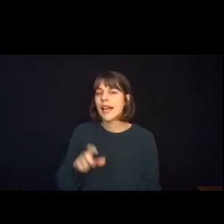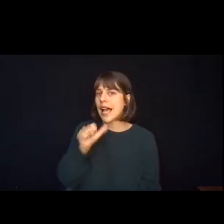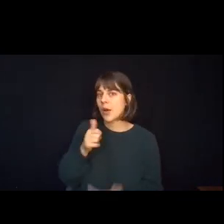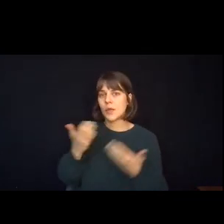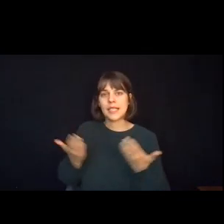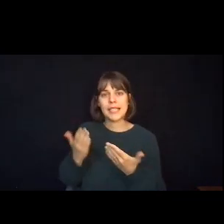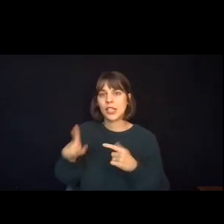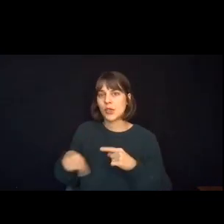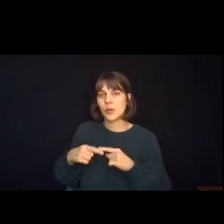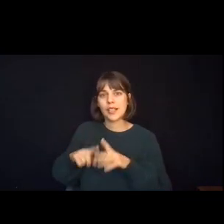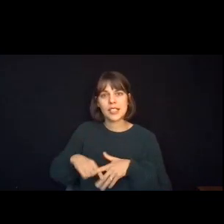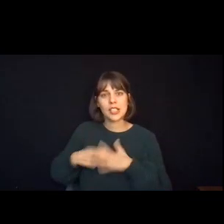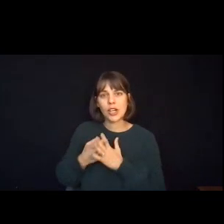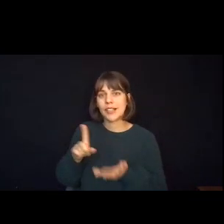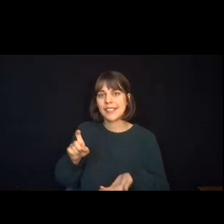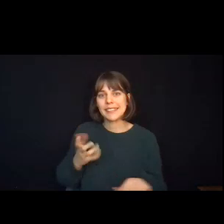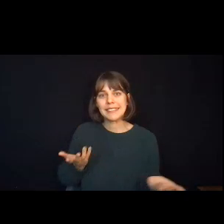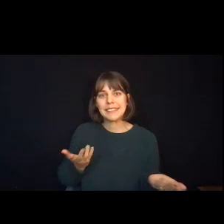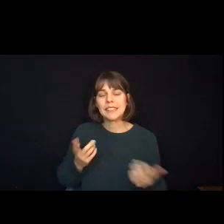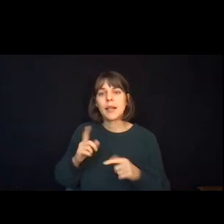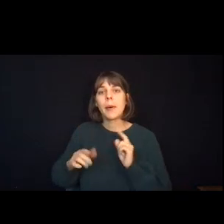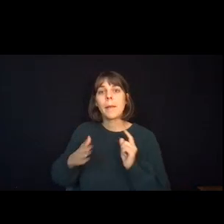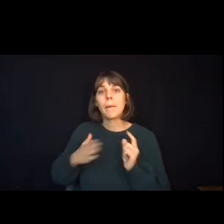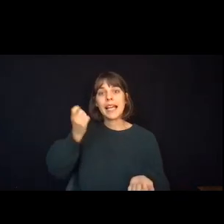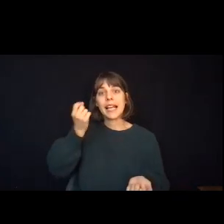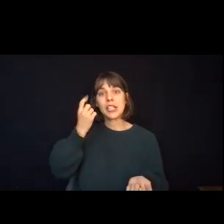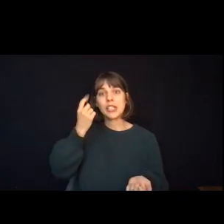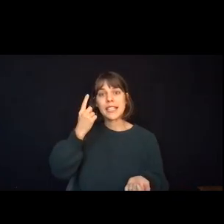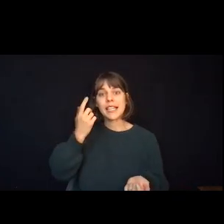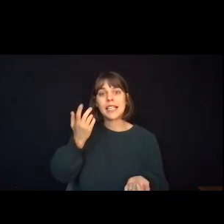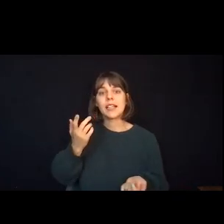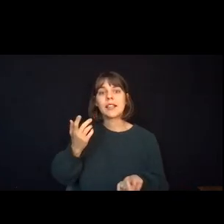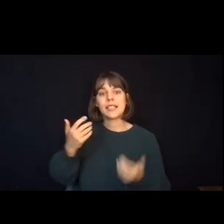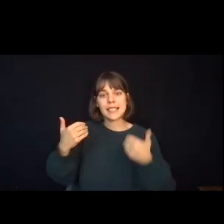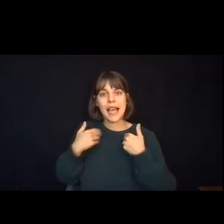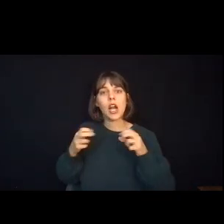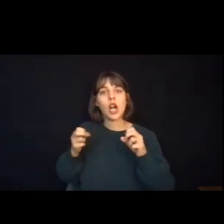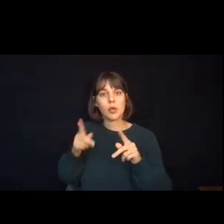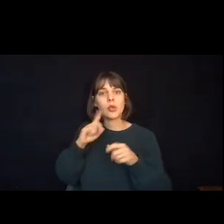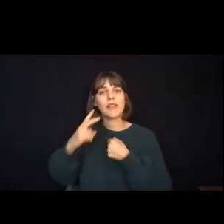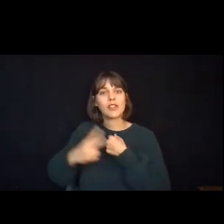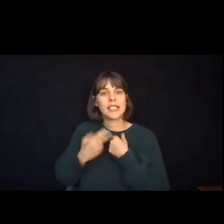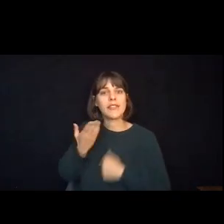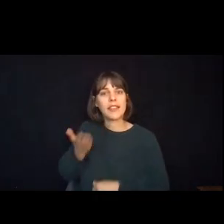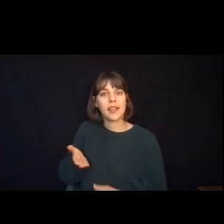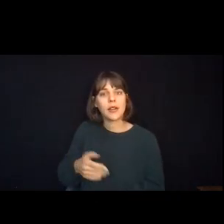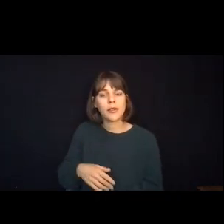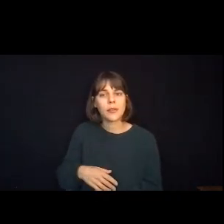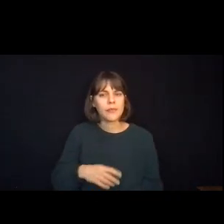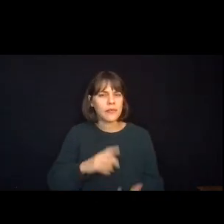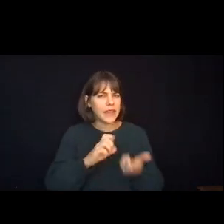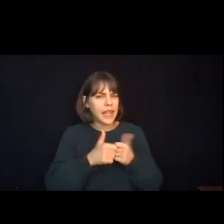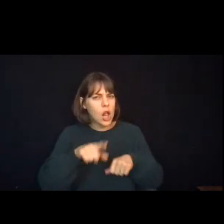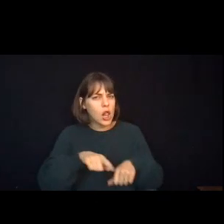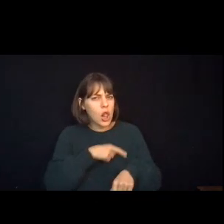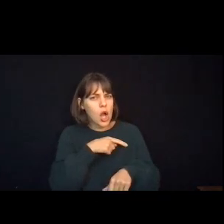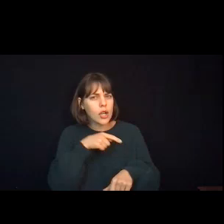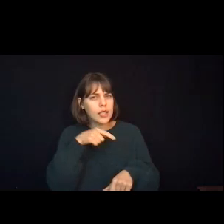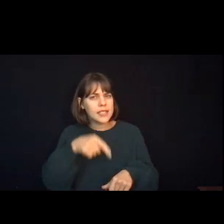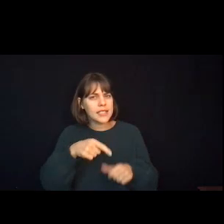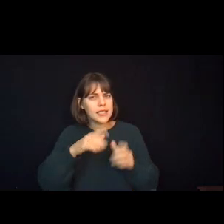not here when it started, but my understanding is that there was opportunity for savings there. How long has